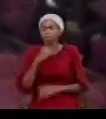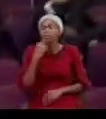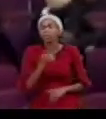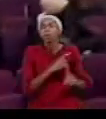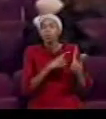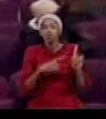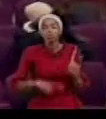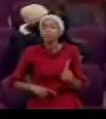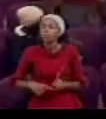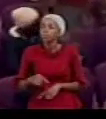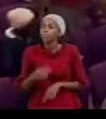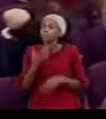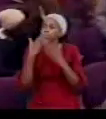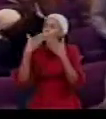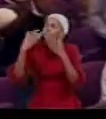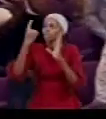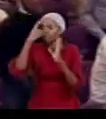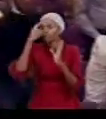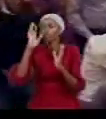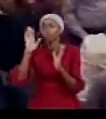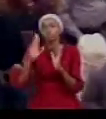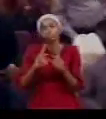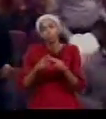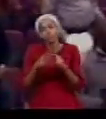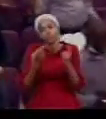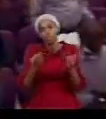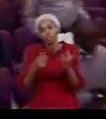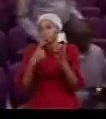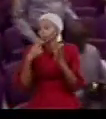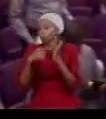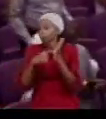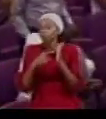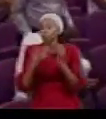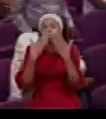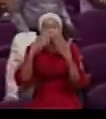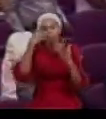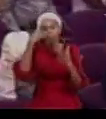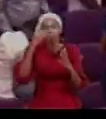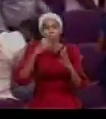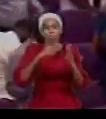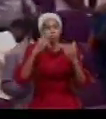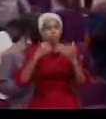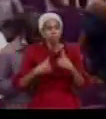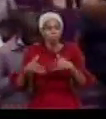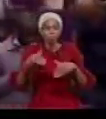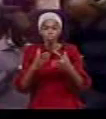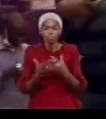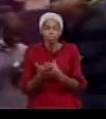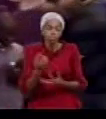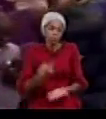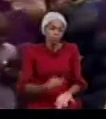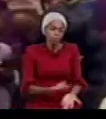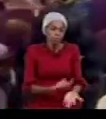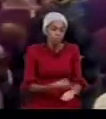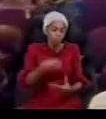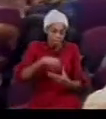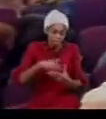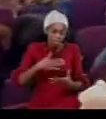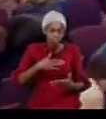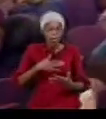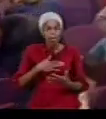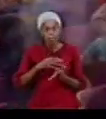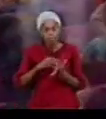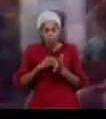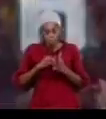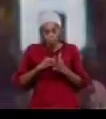Lord, thank you for your revelation and thank you for what you have done through the gospel in my own life and